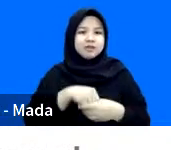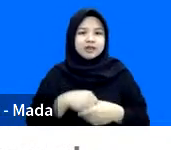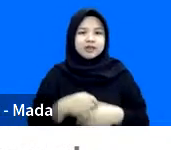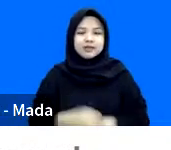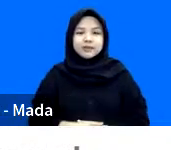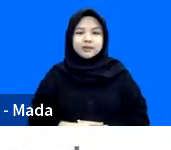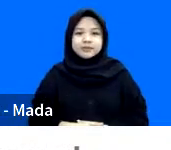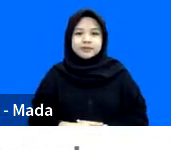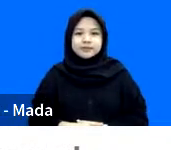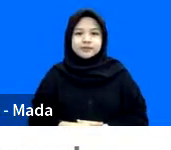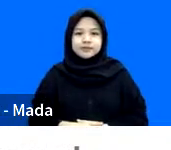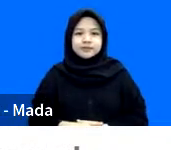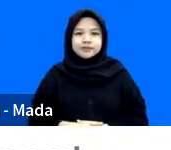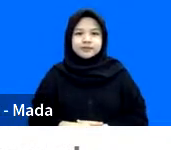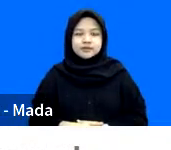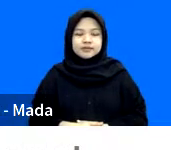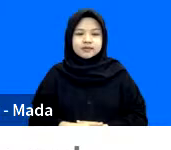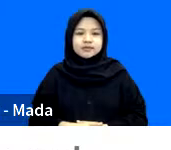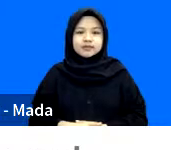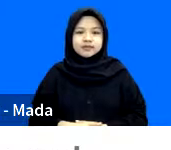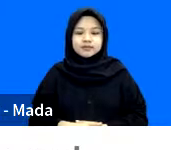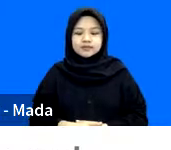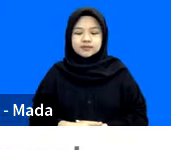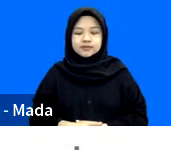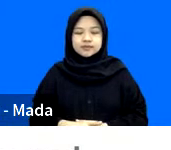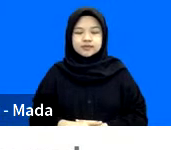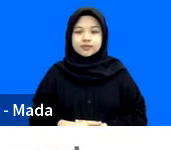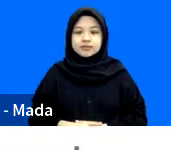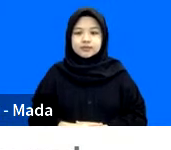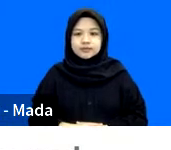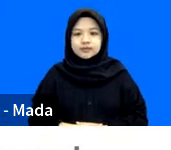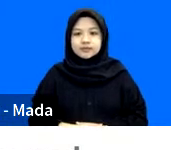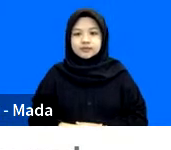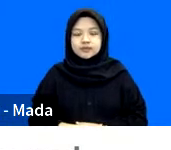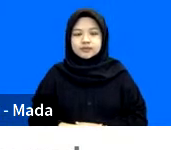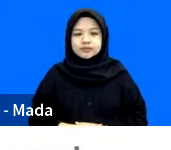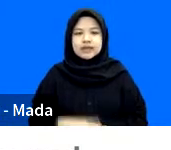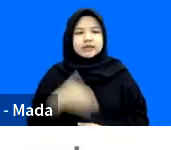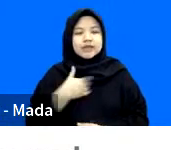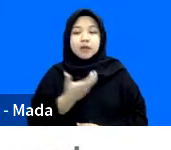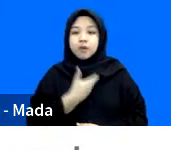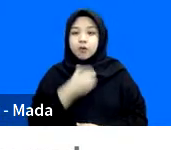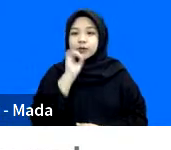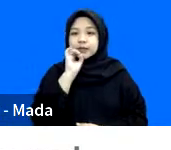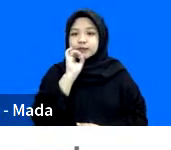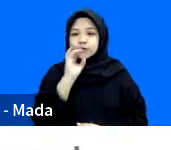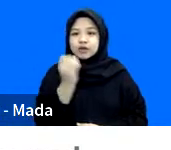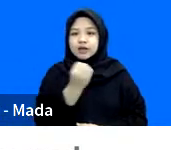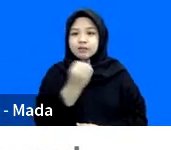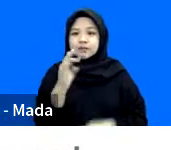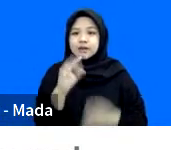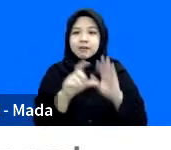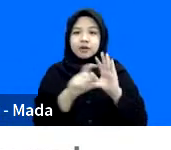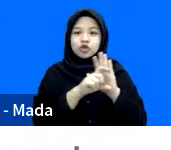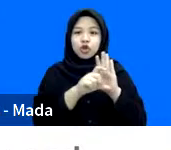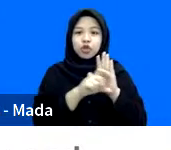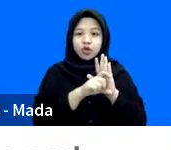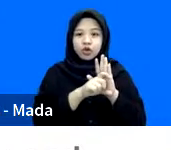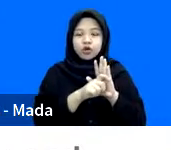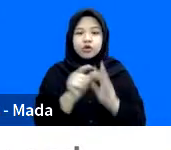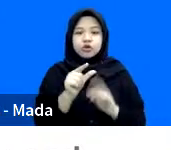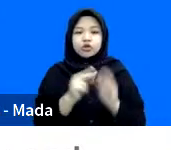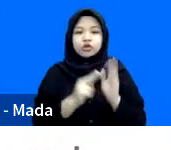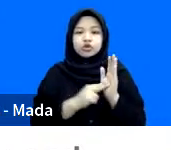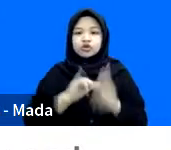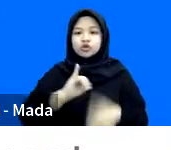to education delivery. And so very quickly, I just want to mention a few examples of where UNICEF is working in the